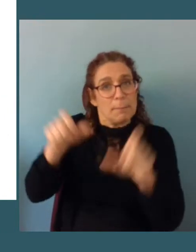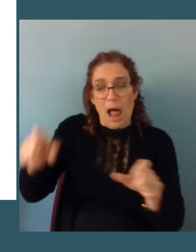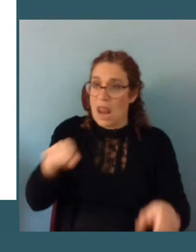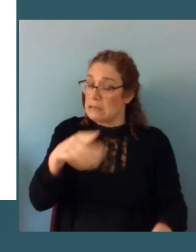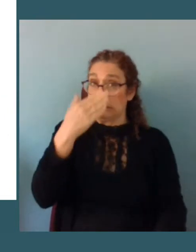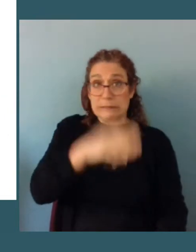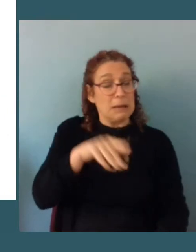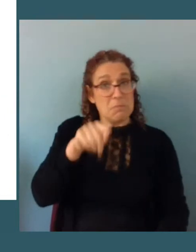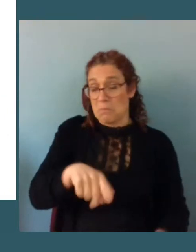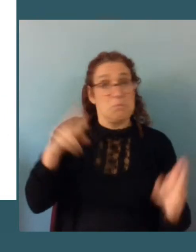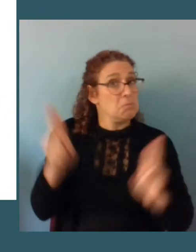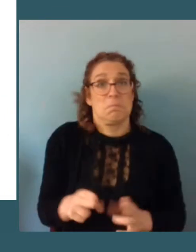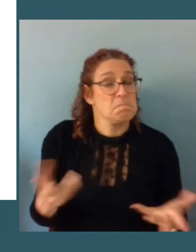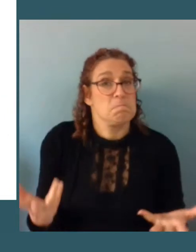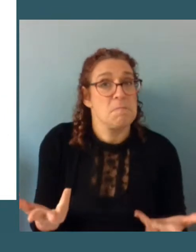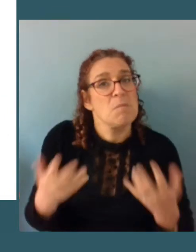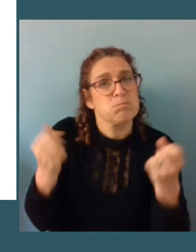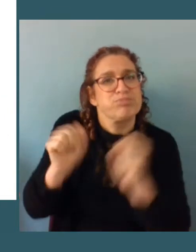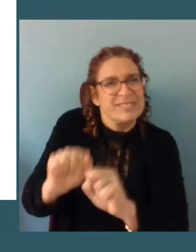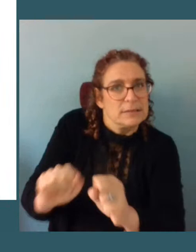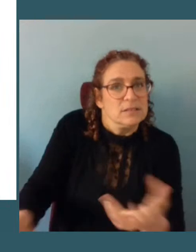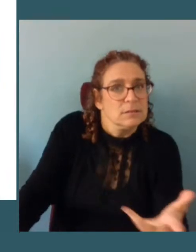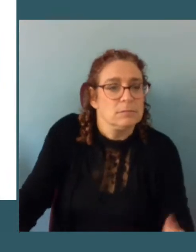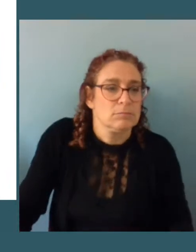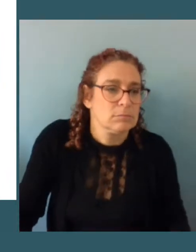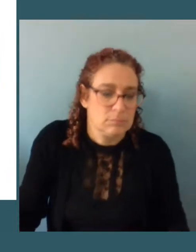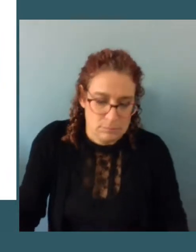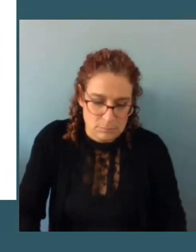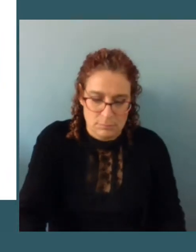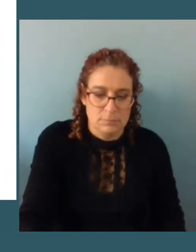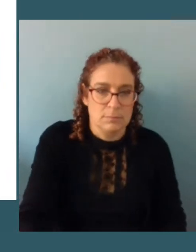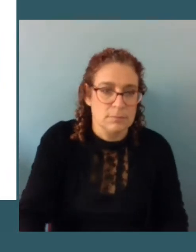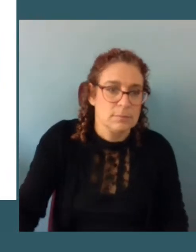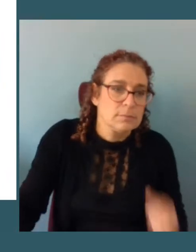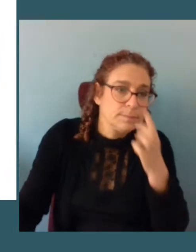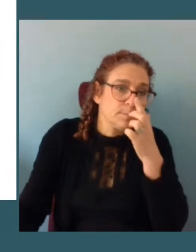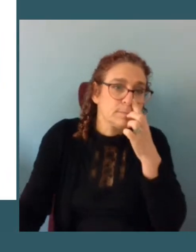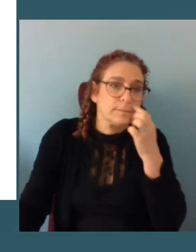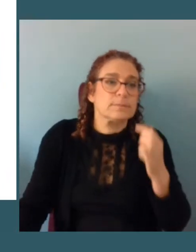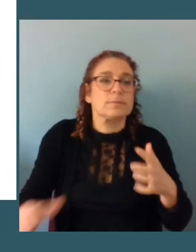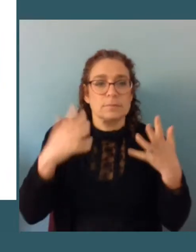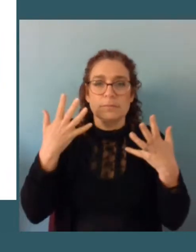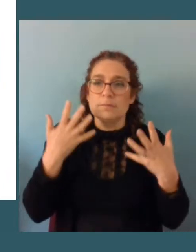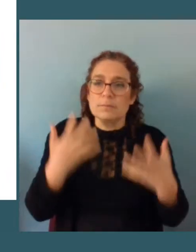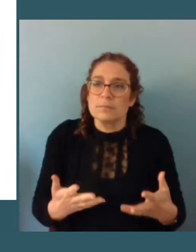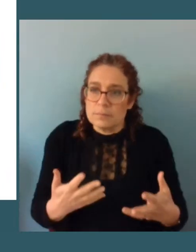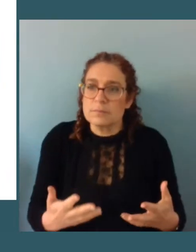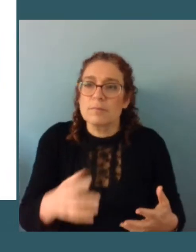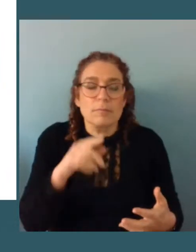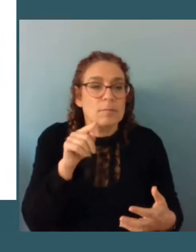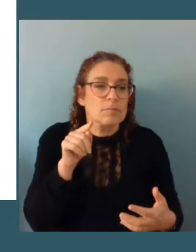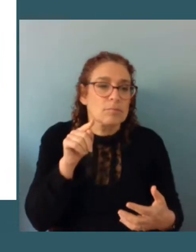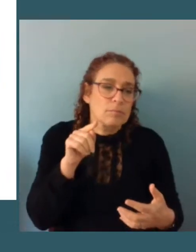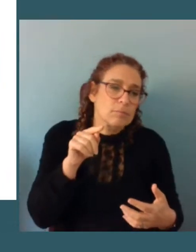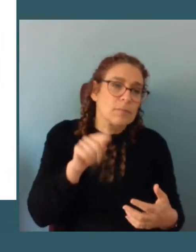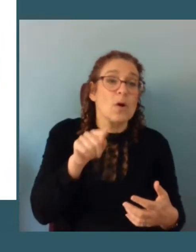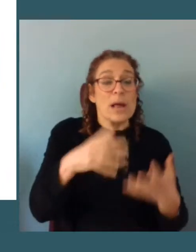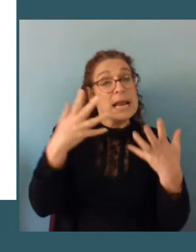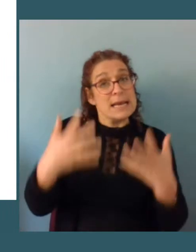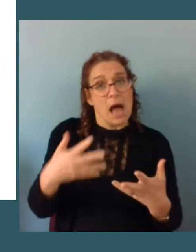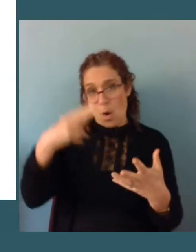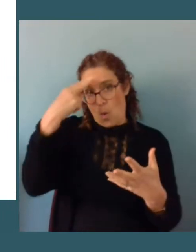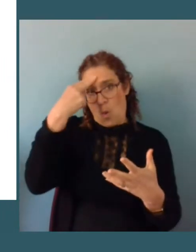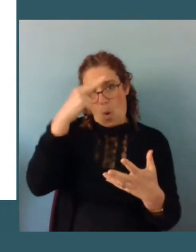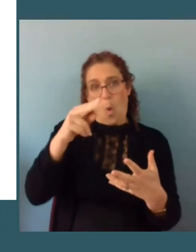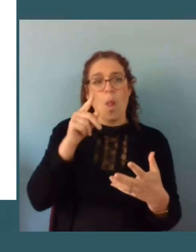In practical terms, Gideon Lack, more than 10 years ago now, had coined the dual skin exposure